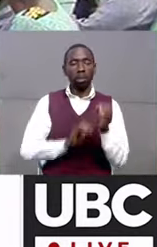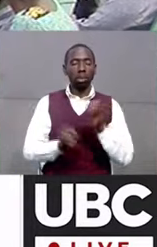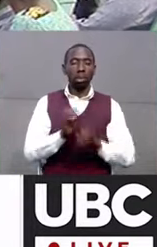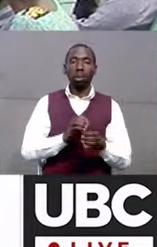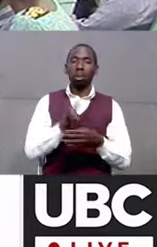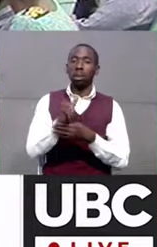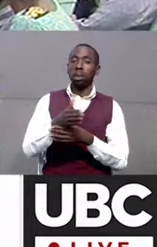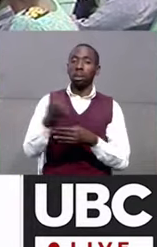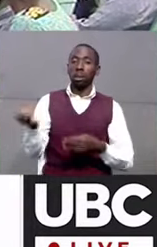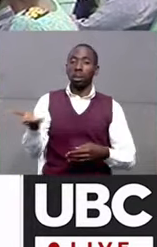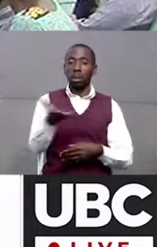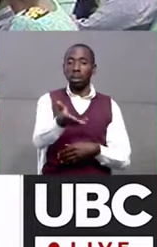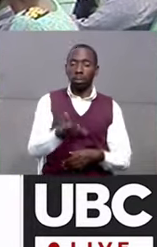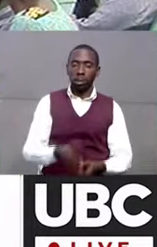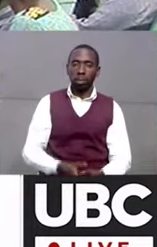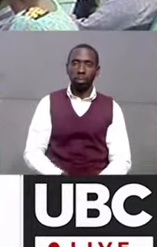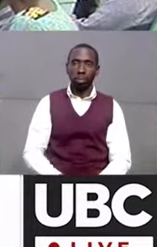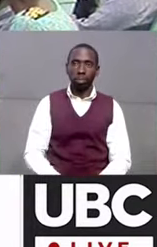Minister.